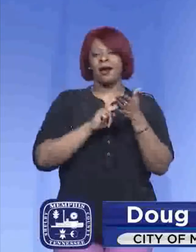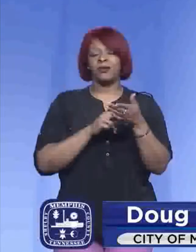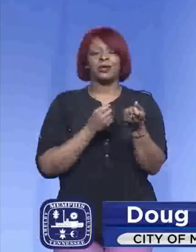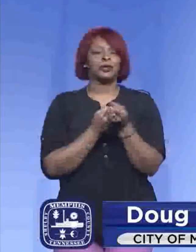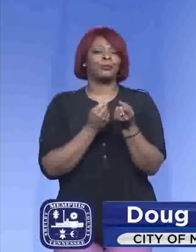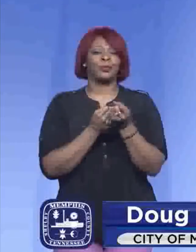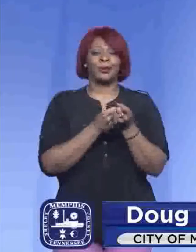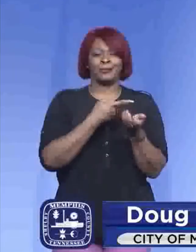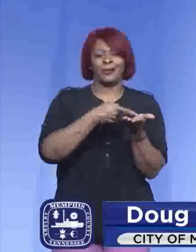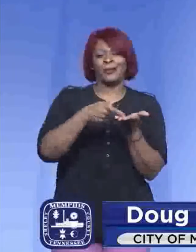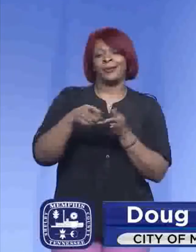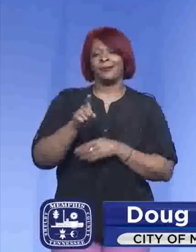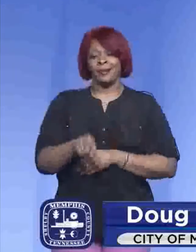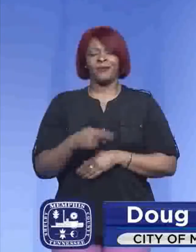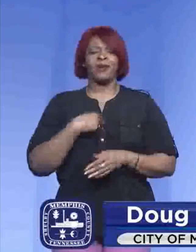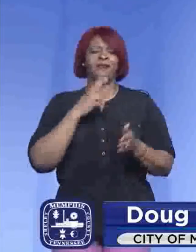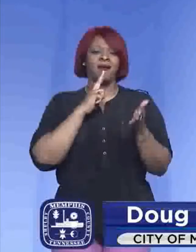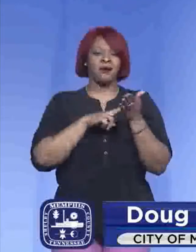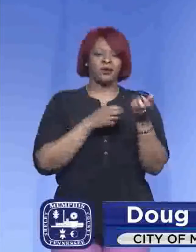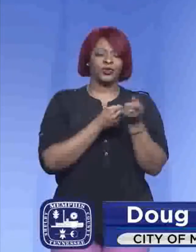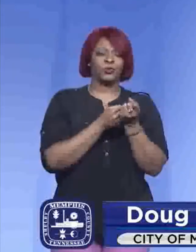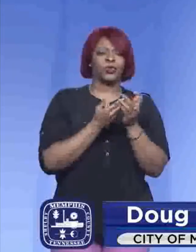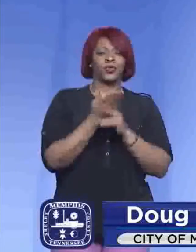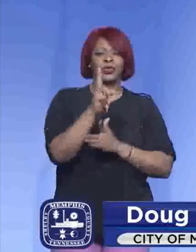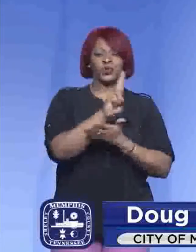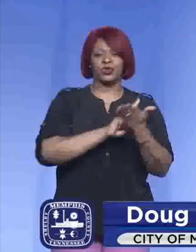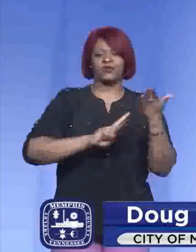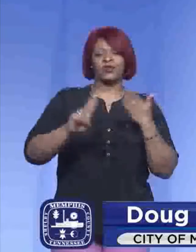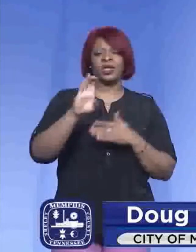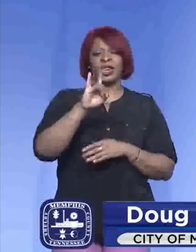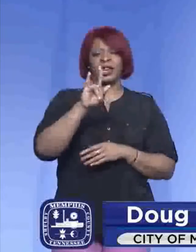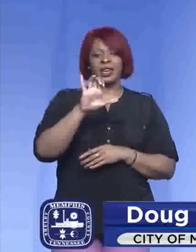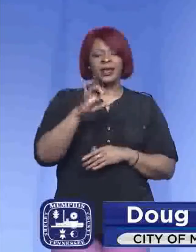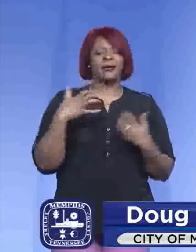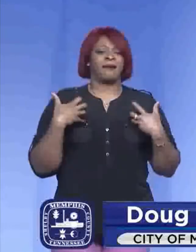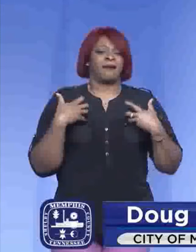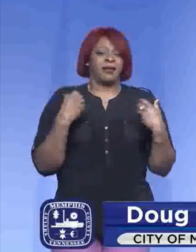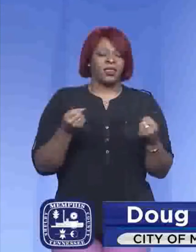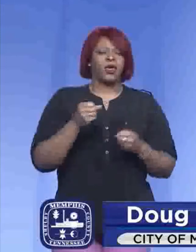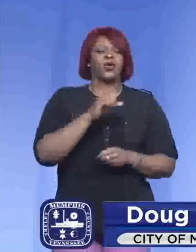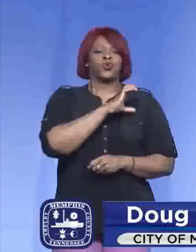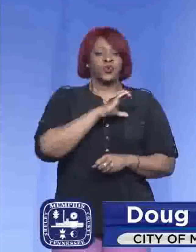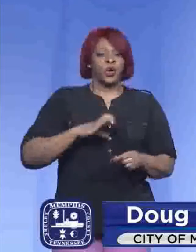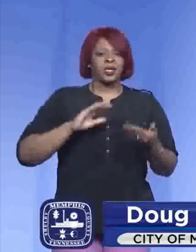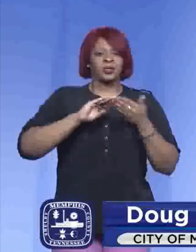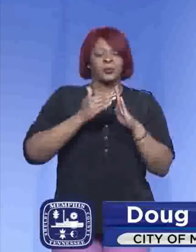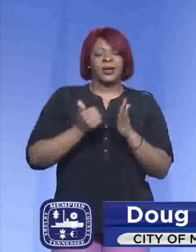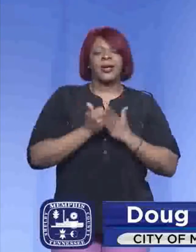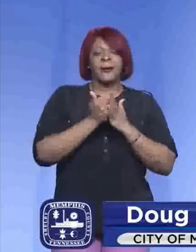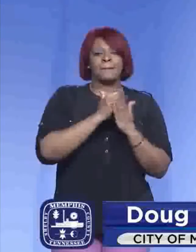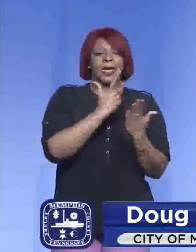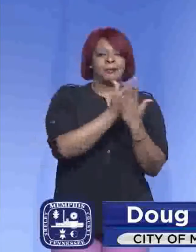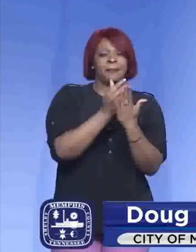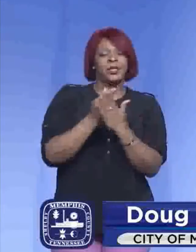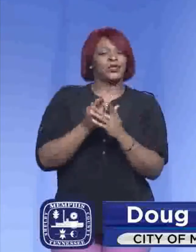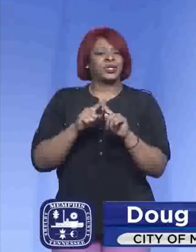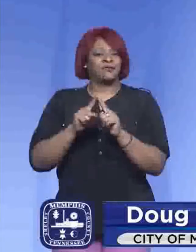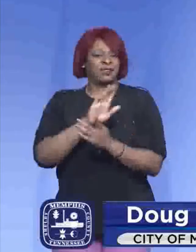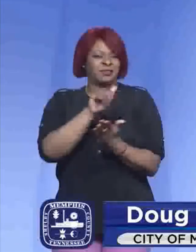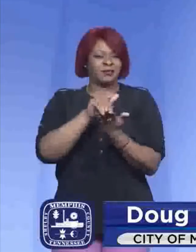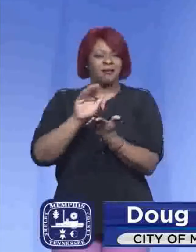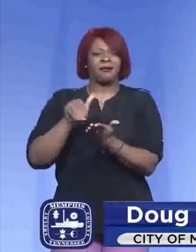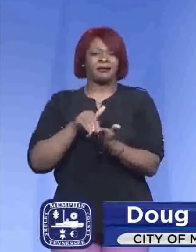support. We have contracted support through University Clinical Health and Christ Community who help us administer at certain sites. And